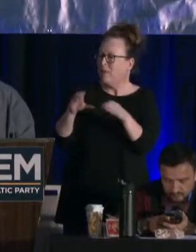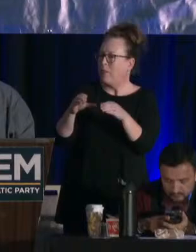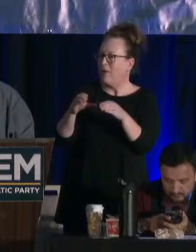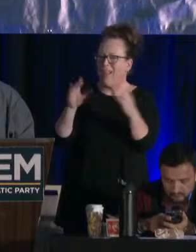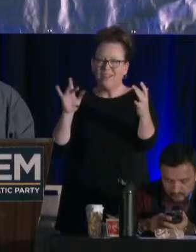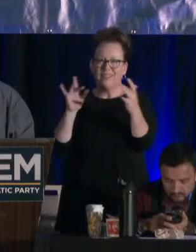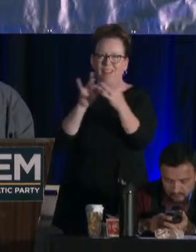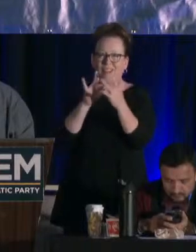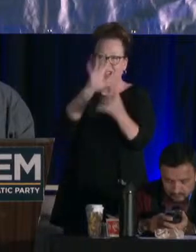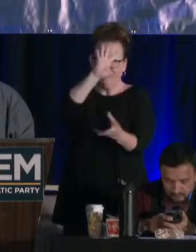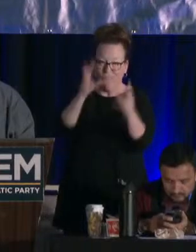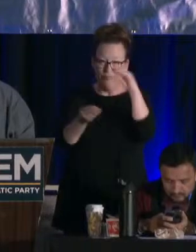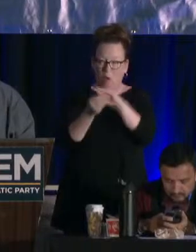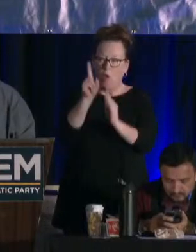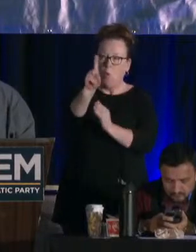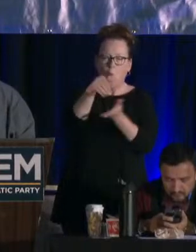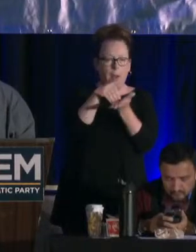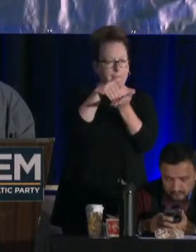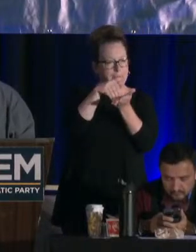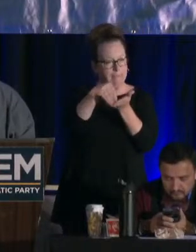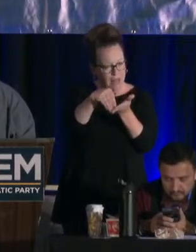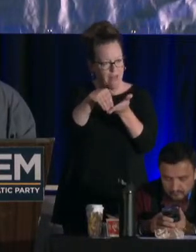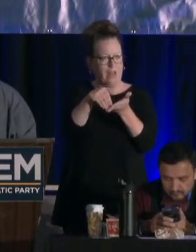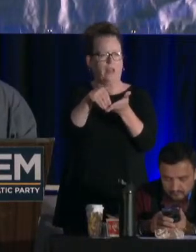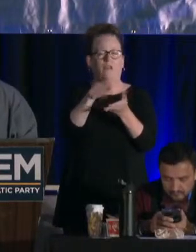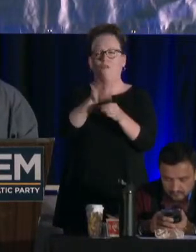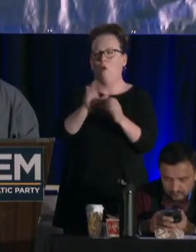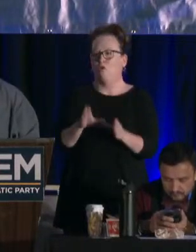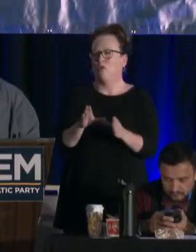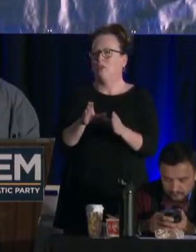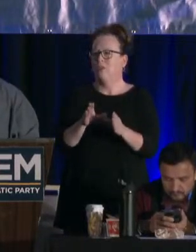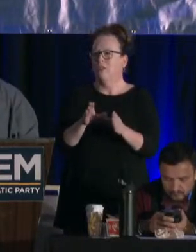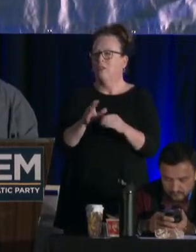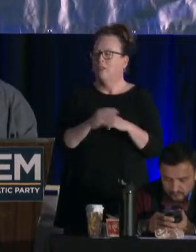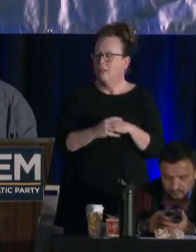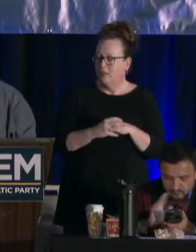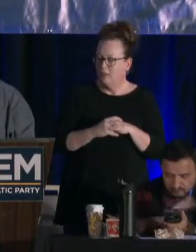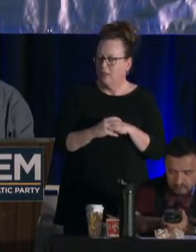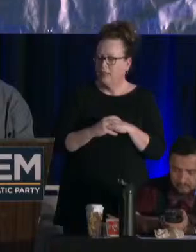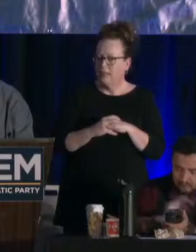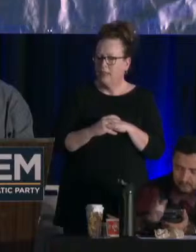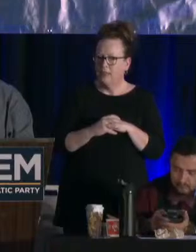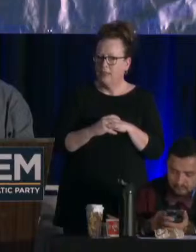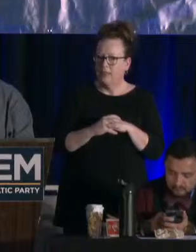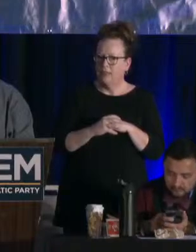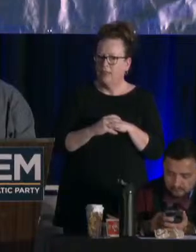over 1 million voters and targeted red to blue seats.